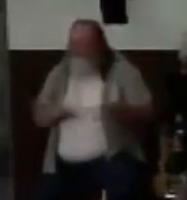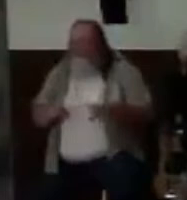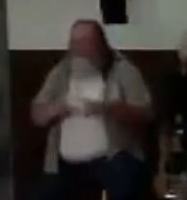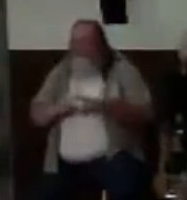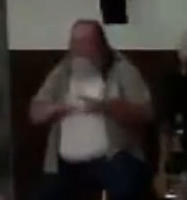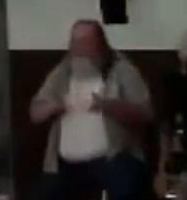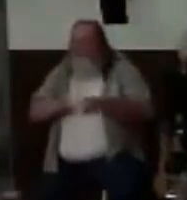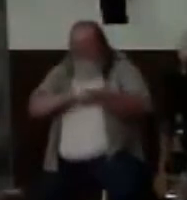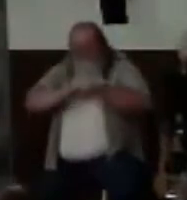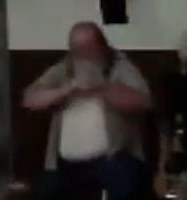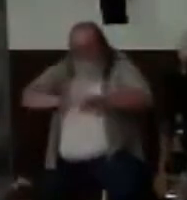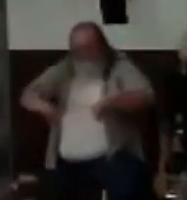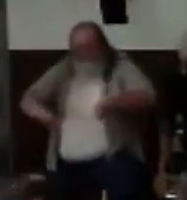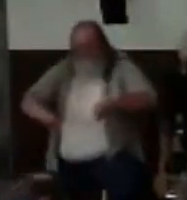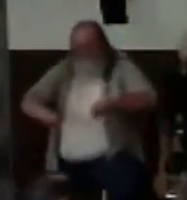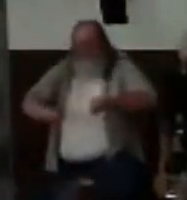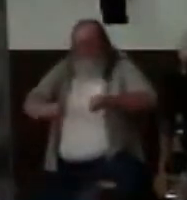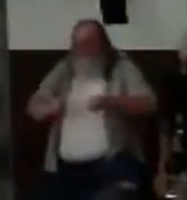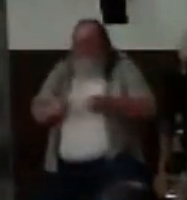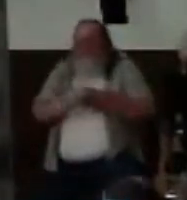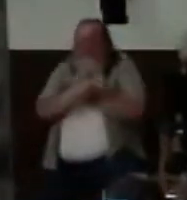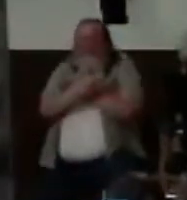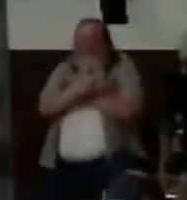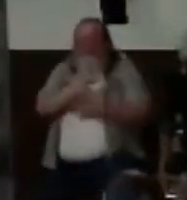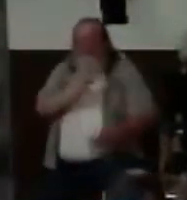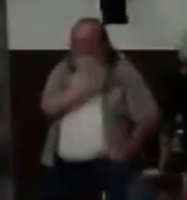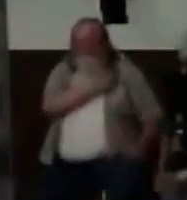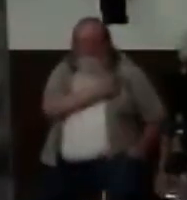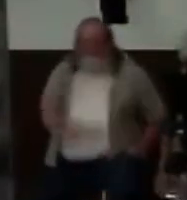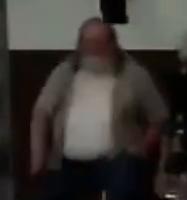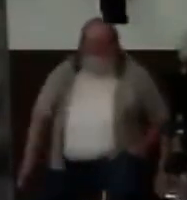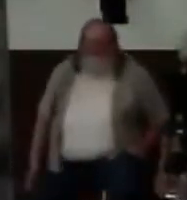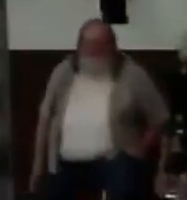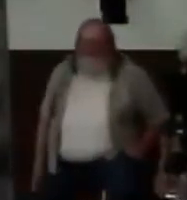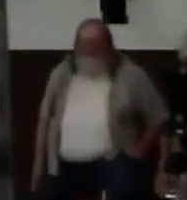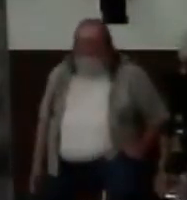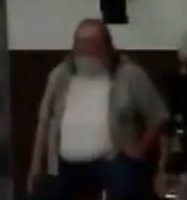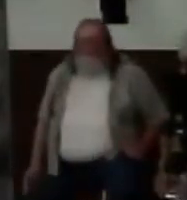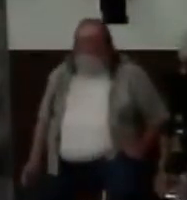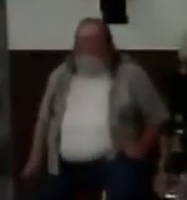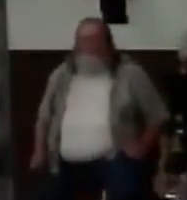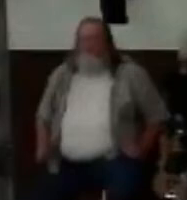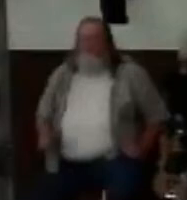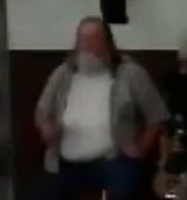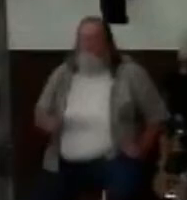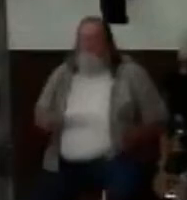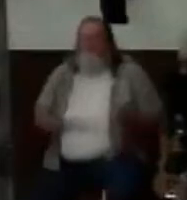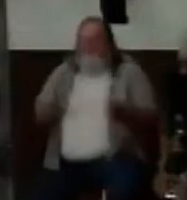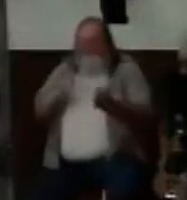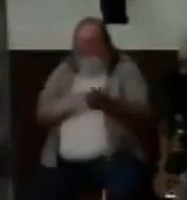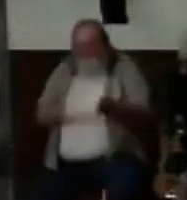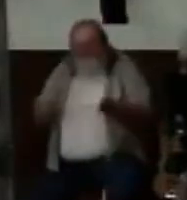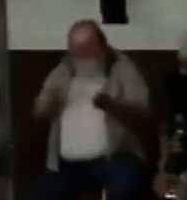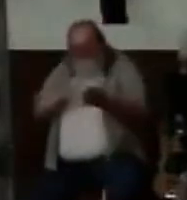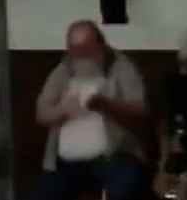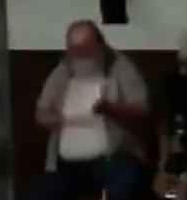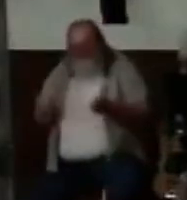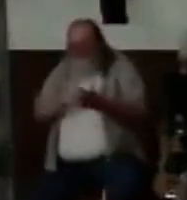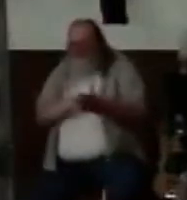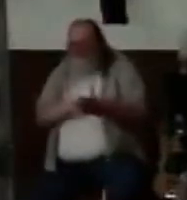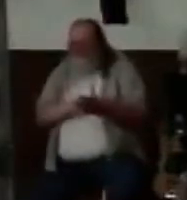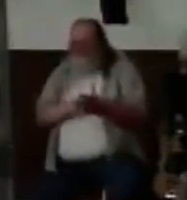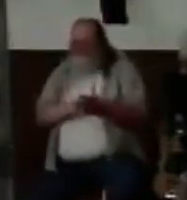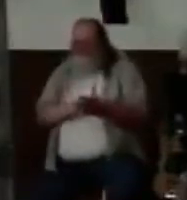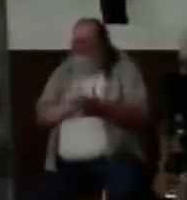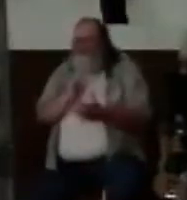There's nothing wrong with tradition so long as our tradition does not become our religion. The definition of